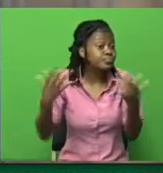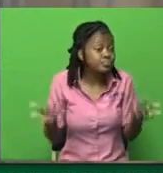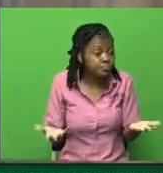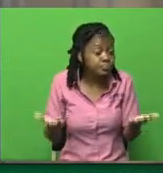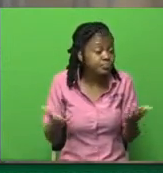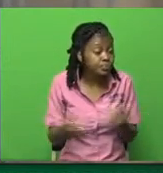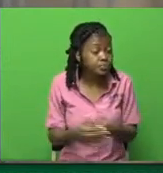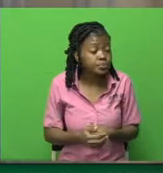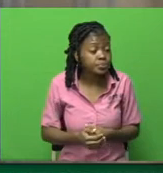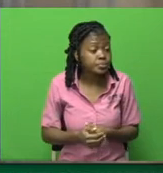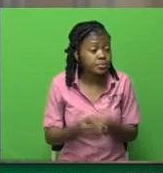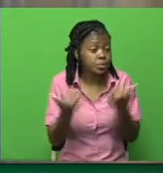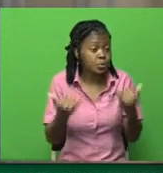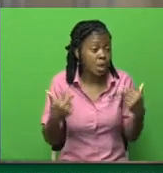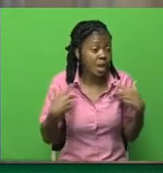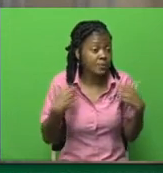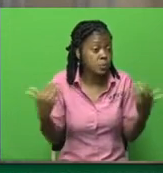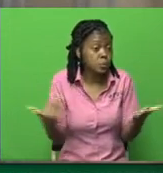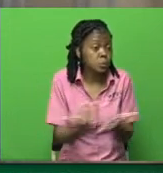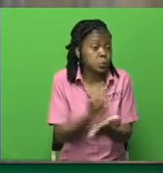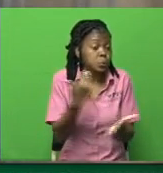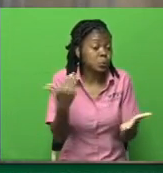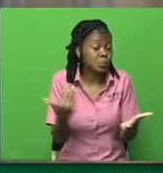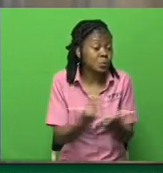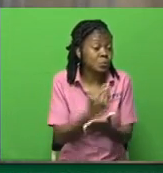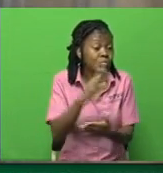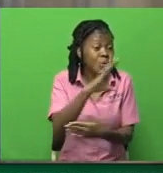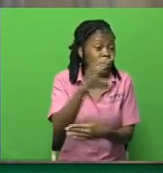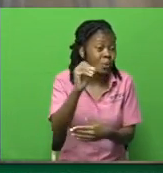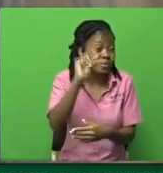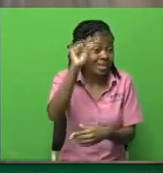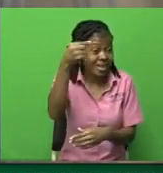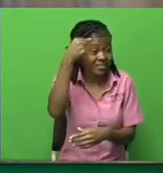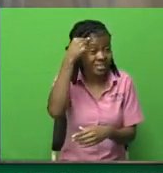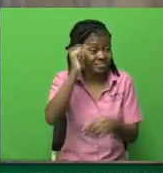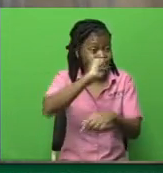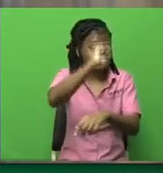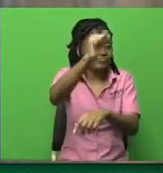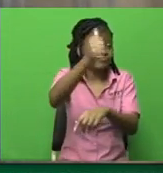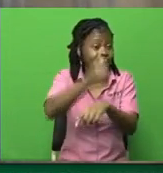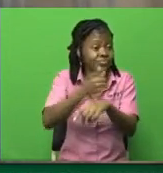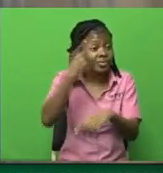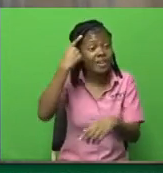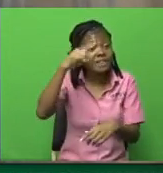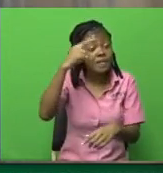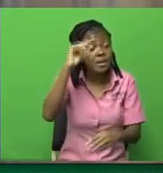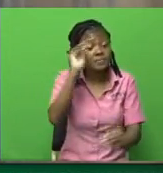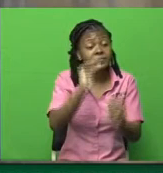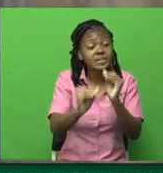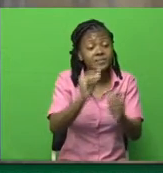new state company this new company will fix all the bottles and repair all the roads well we wait to see